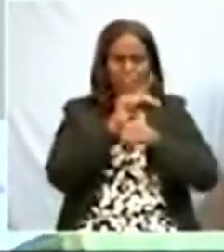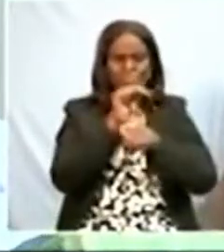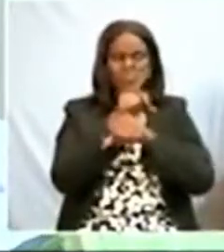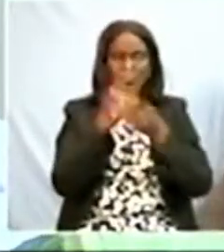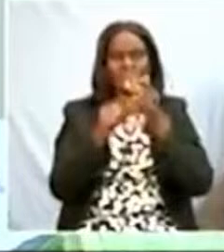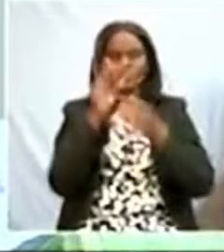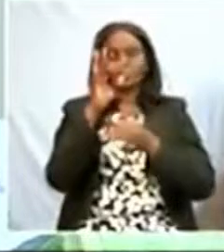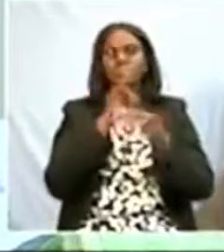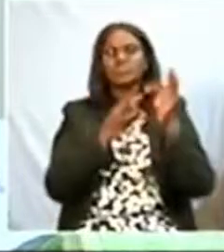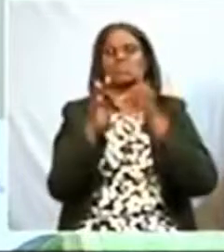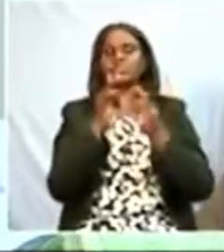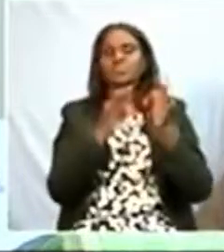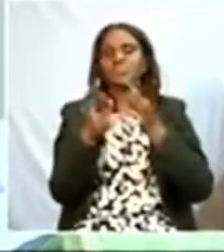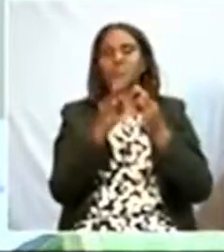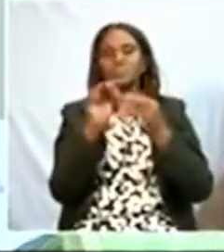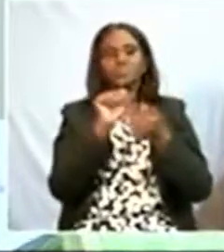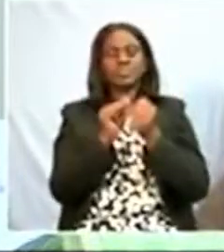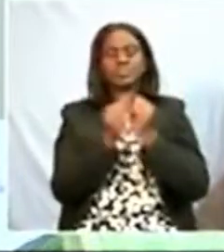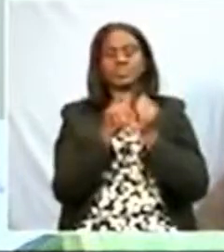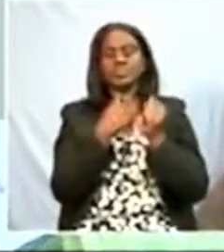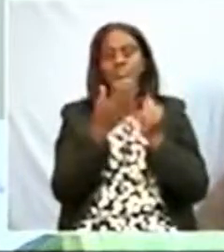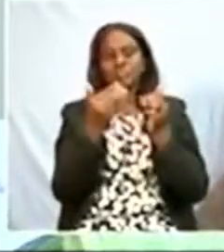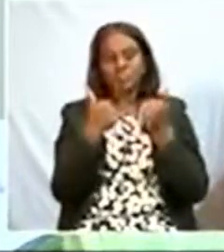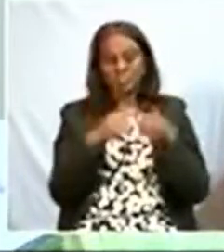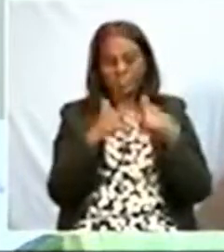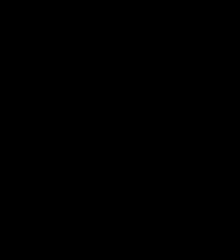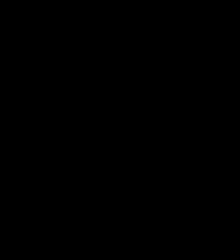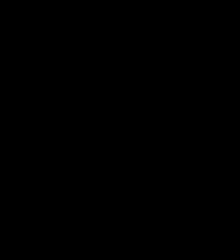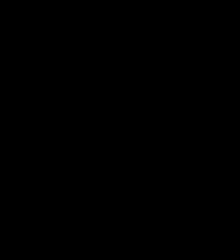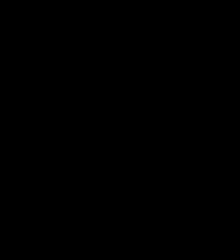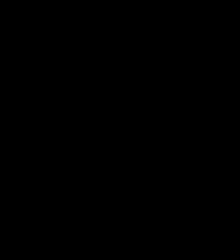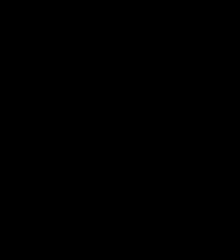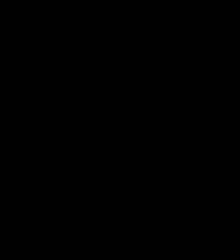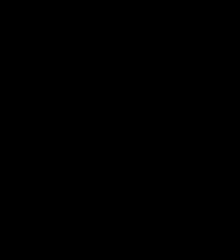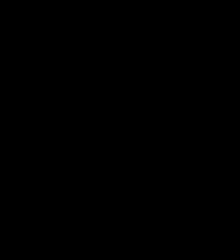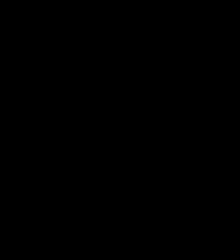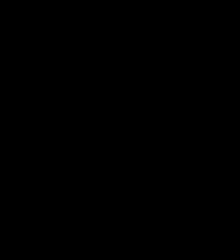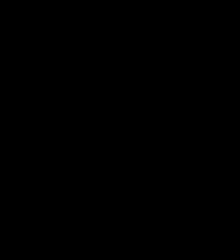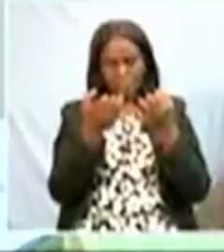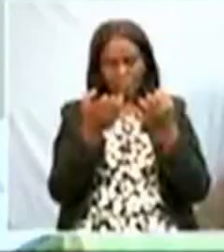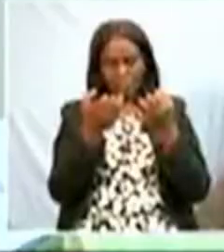going to highlight. It's a problem. So we want to know, otherwise